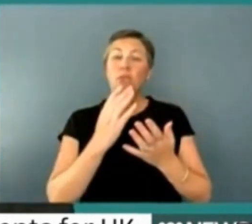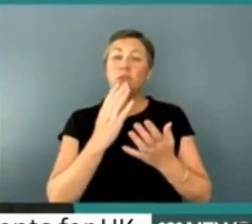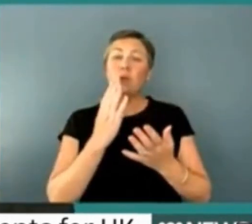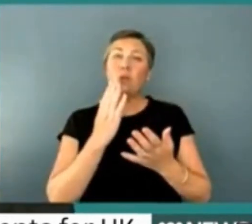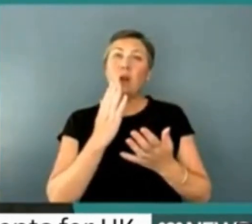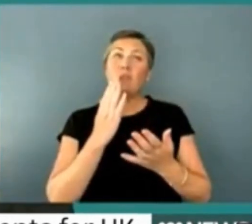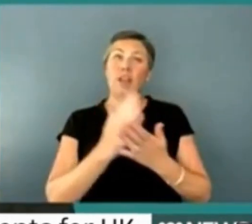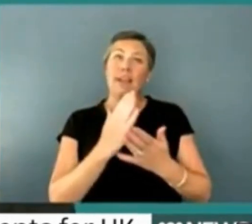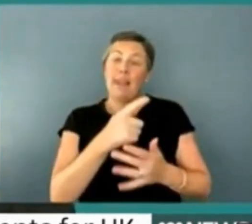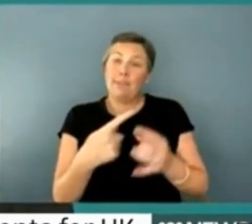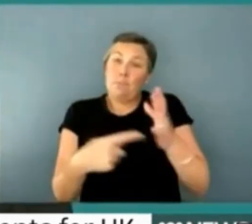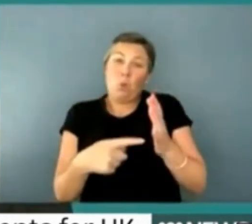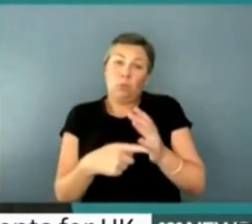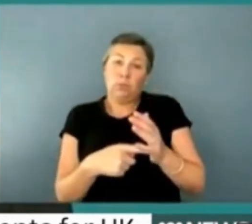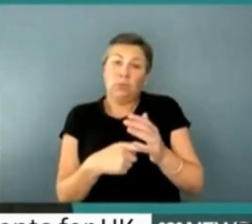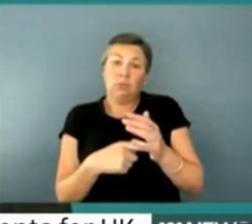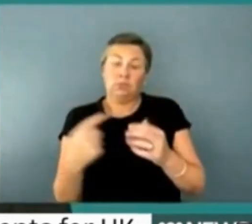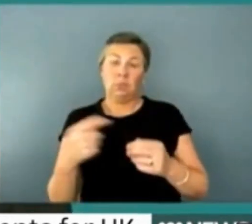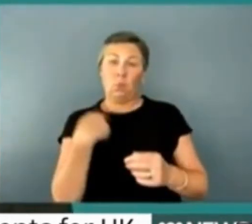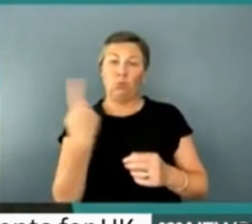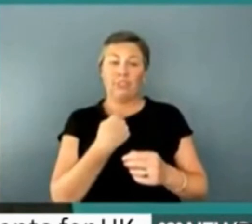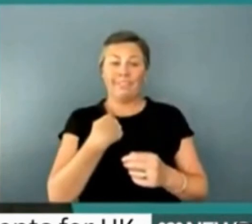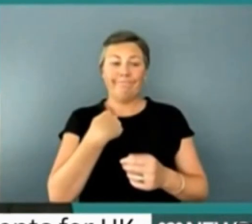important that's come from both of those